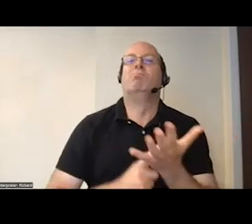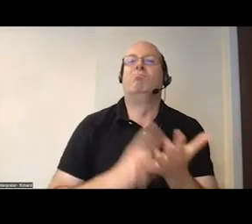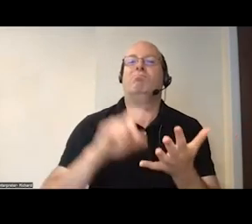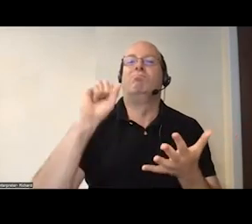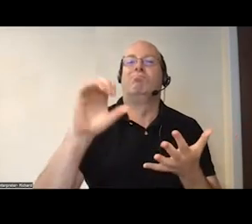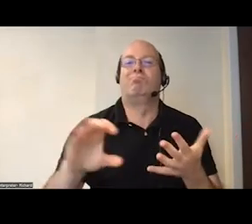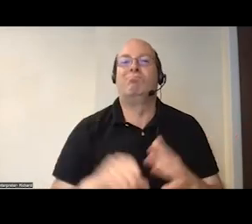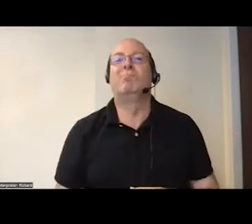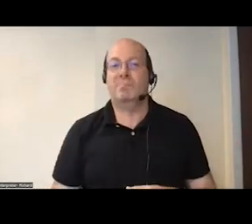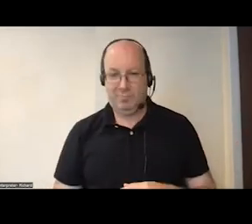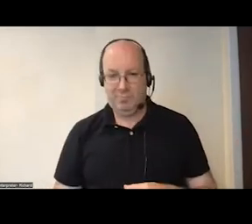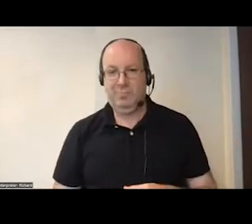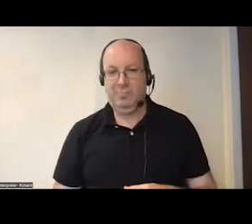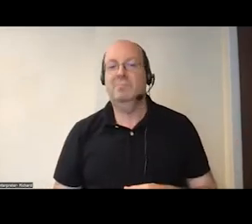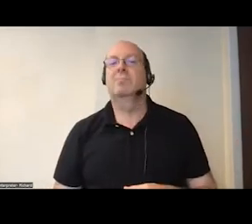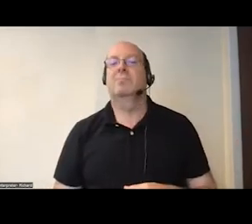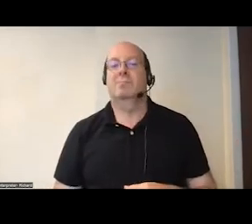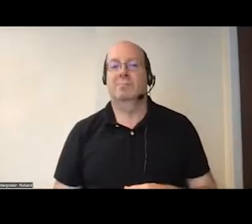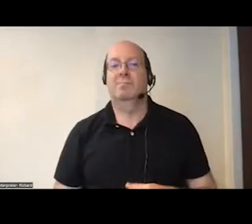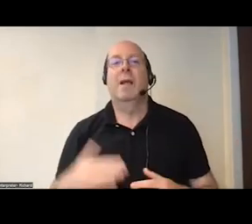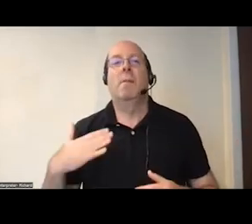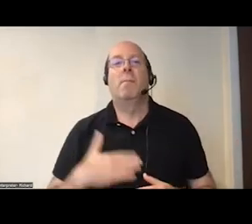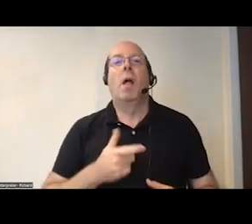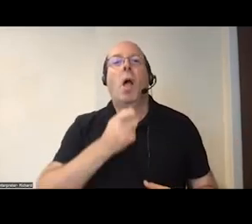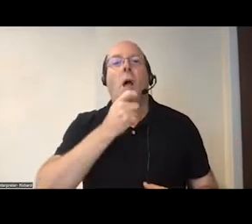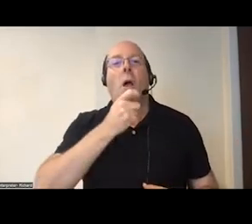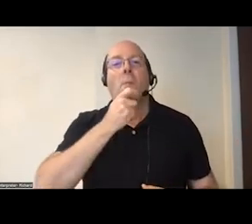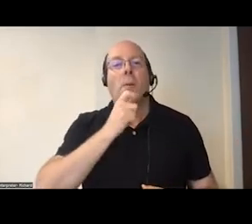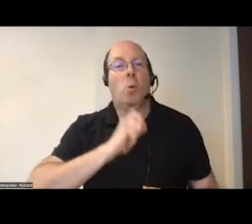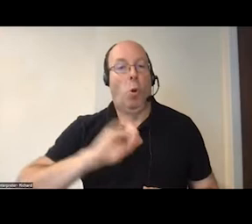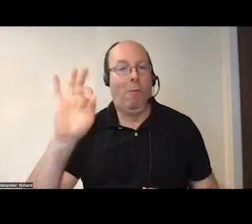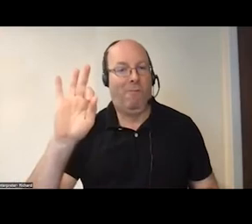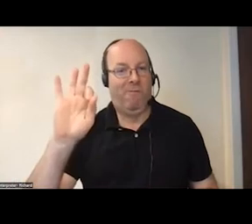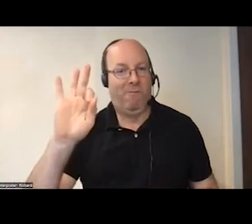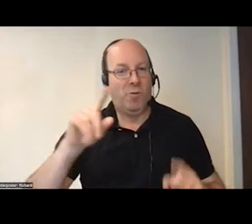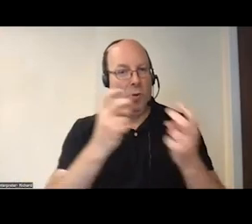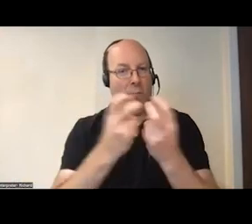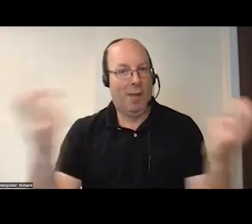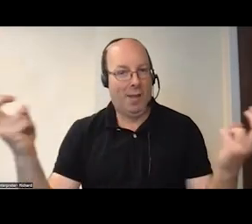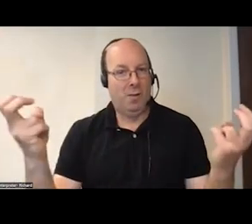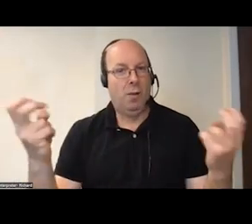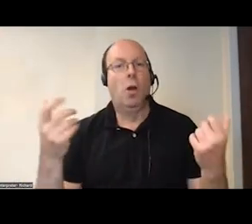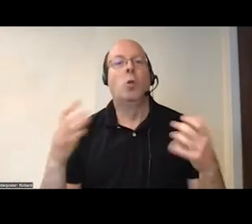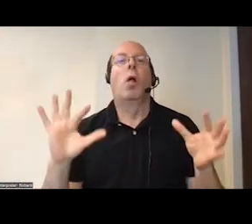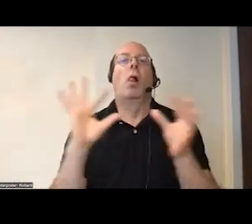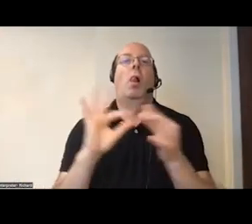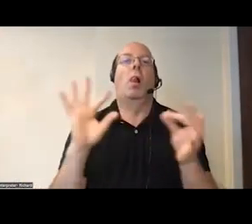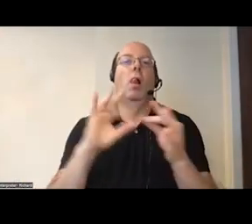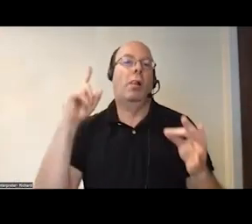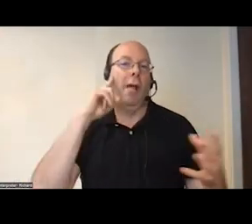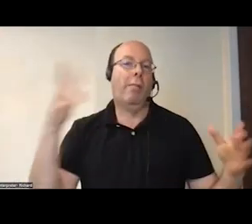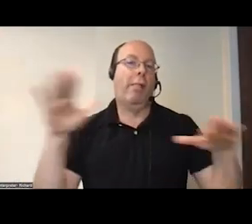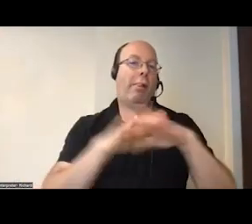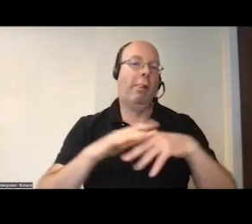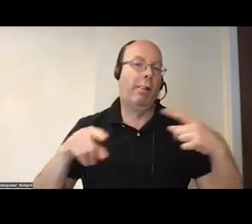first. First of all, I'm going to ask everyone to keep your microphones on mute during the panel so that we can avoid any interference from